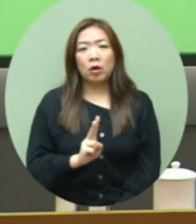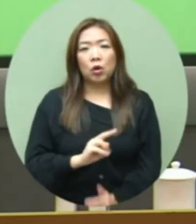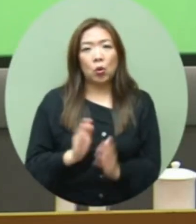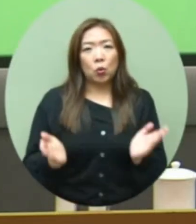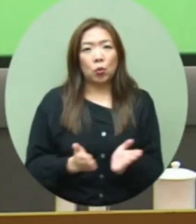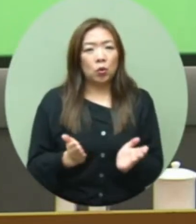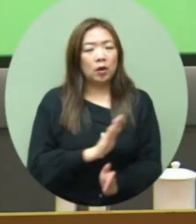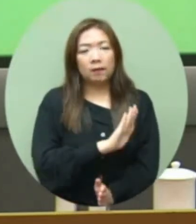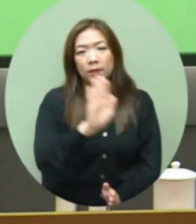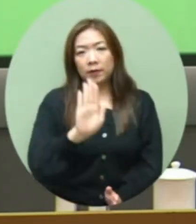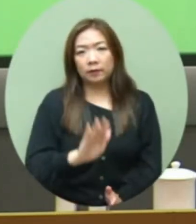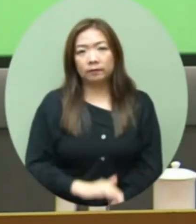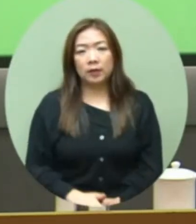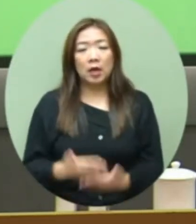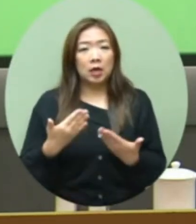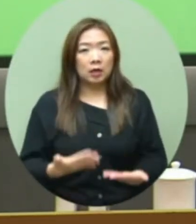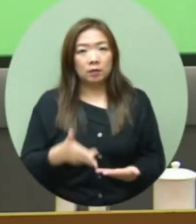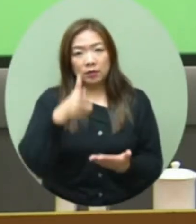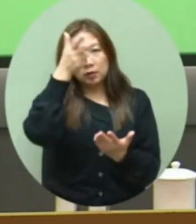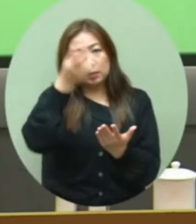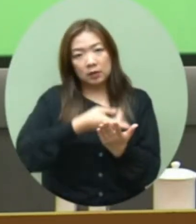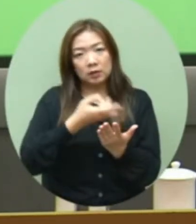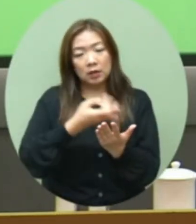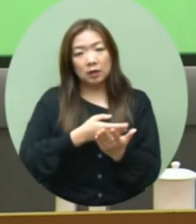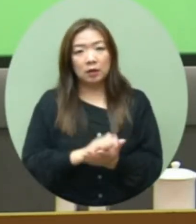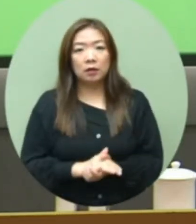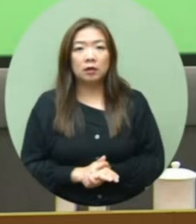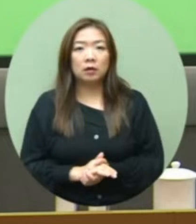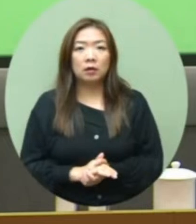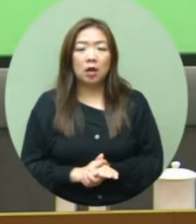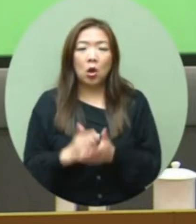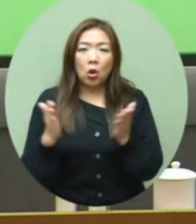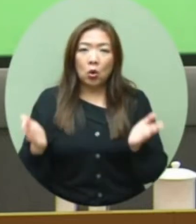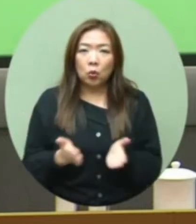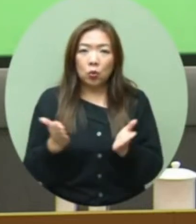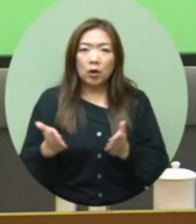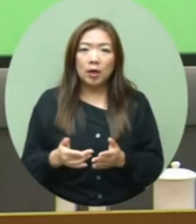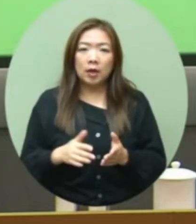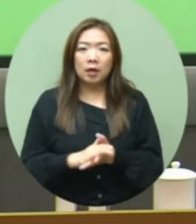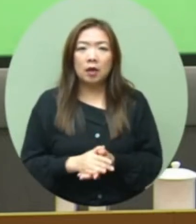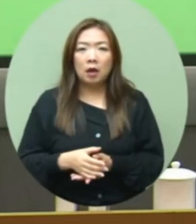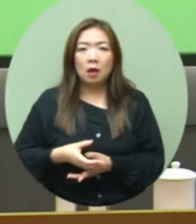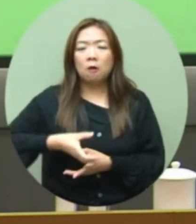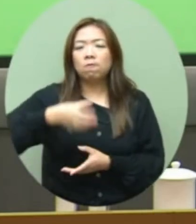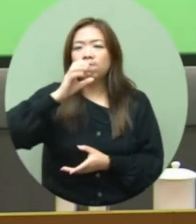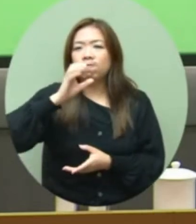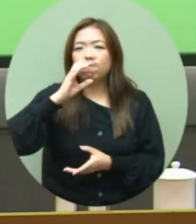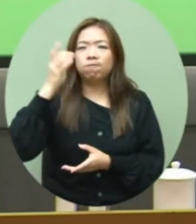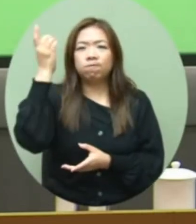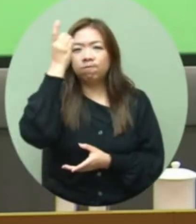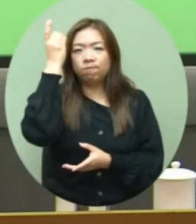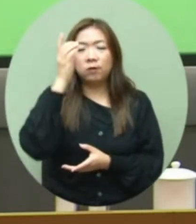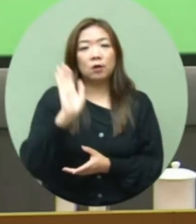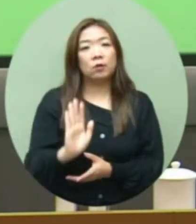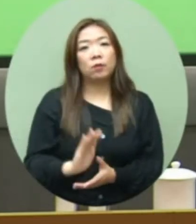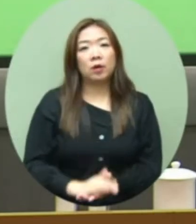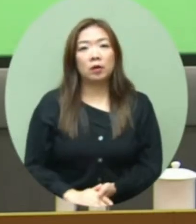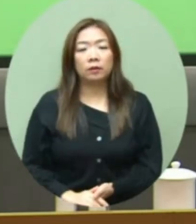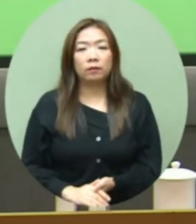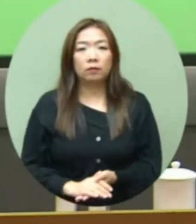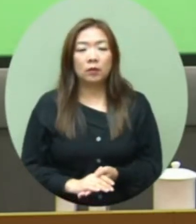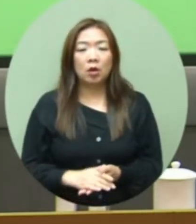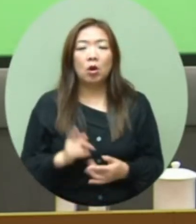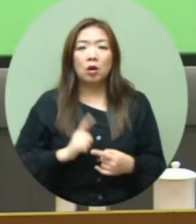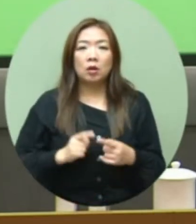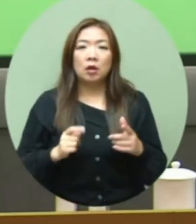sector. They are serious about not encouraging the public to drink. And our policy